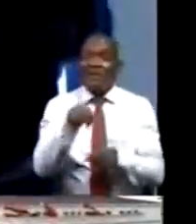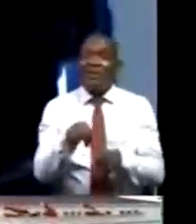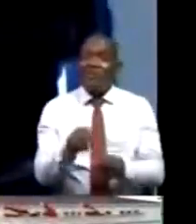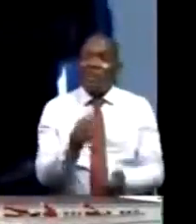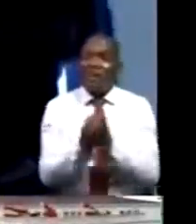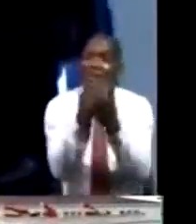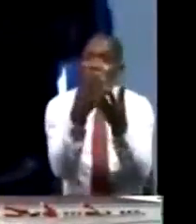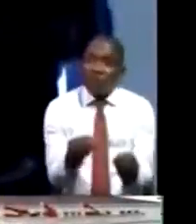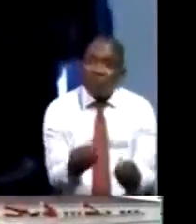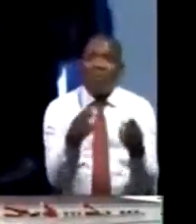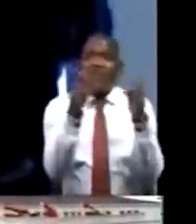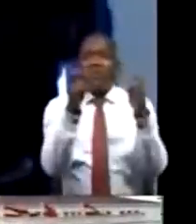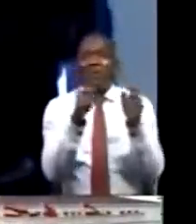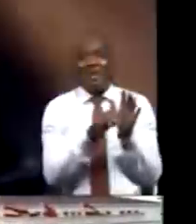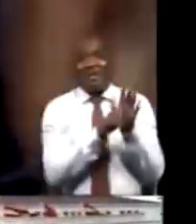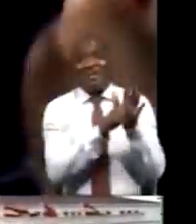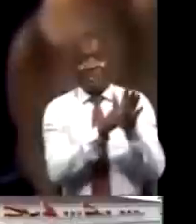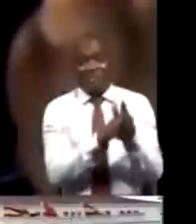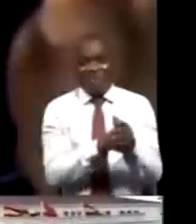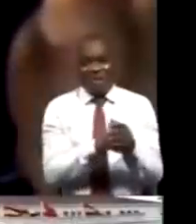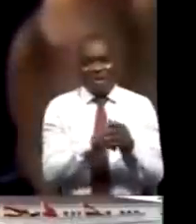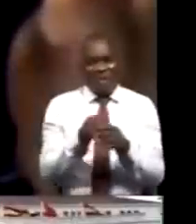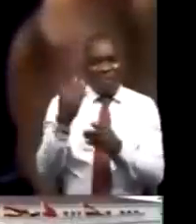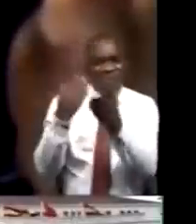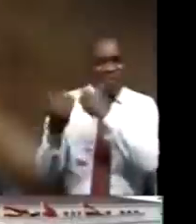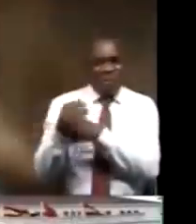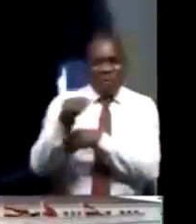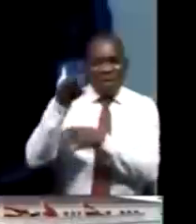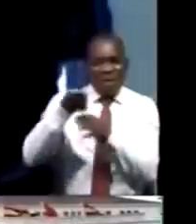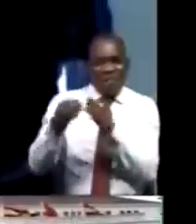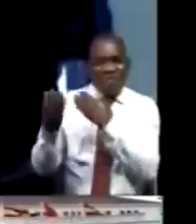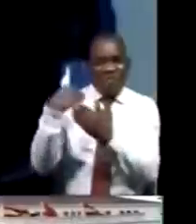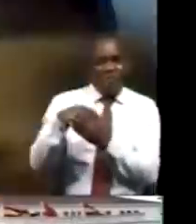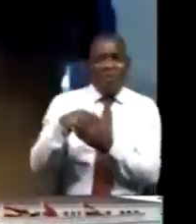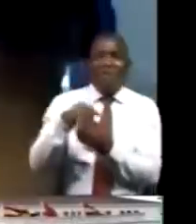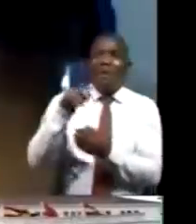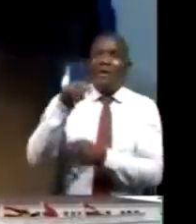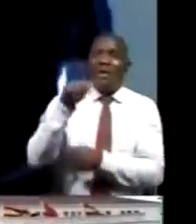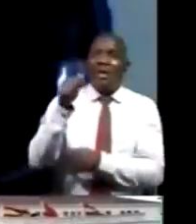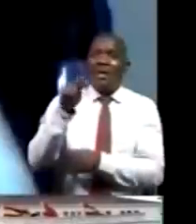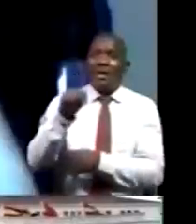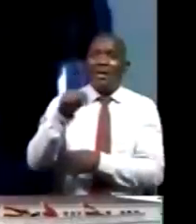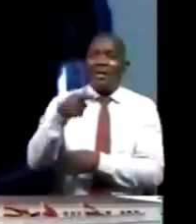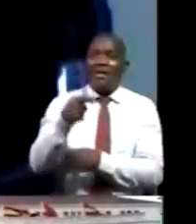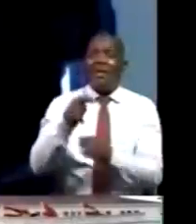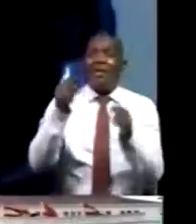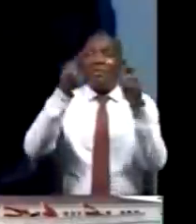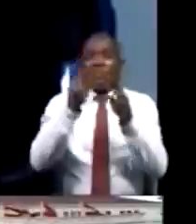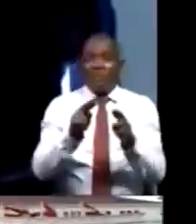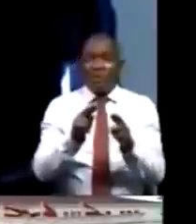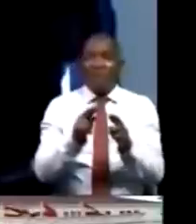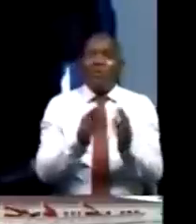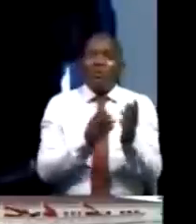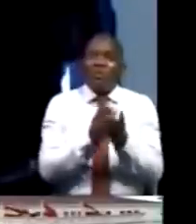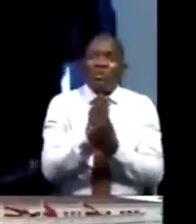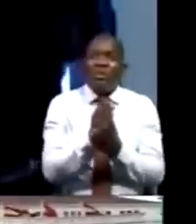the issues. For example, in time, in the election that took us to time, it was a result of the consultative